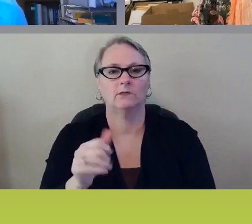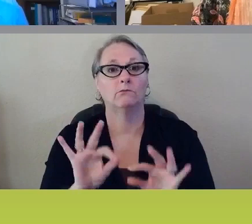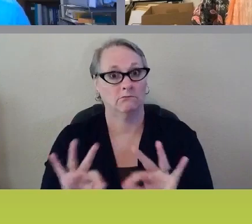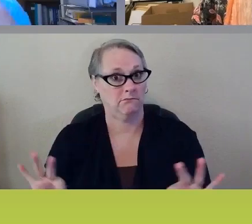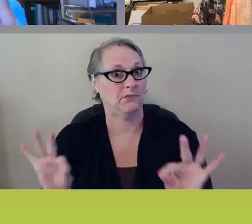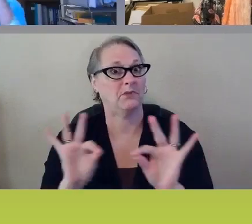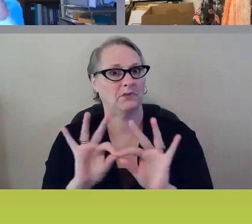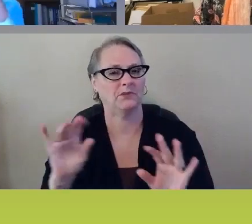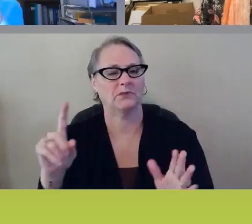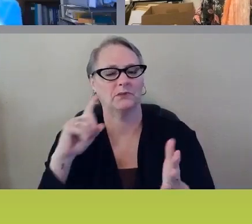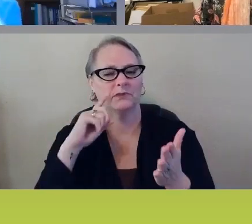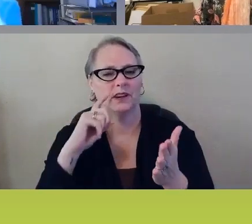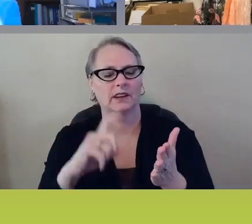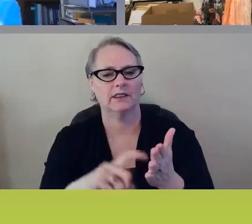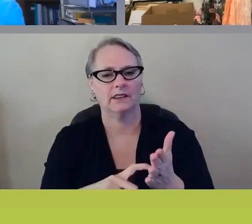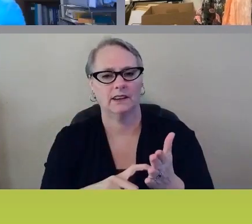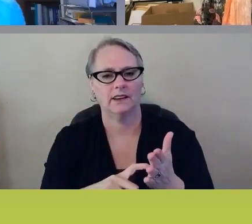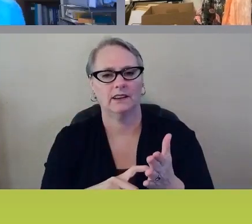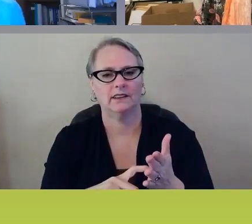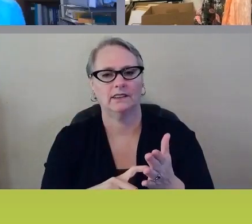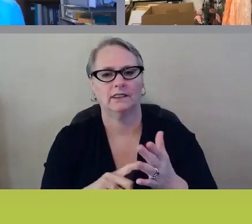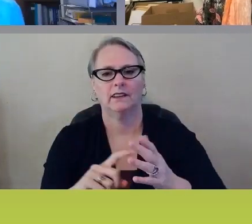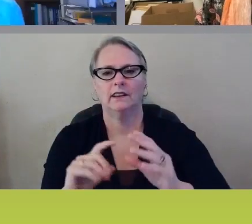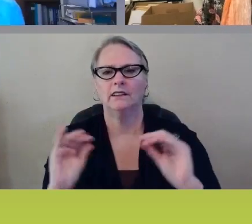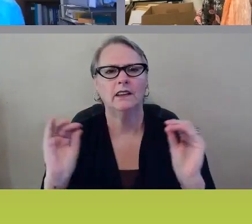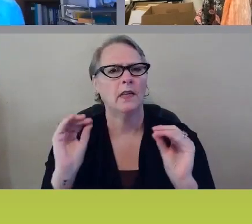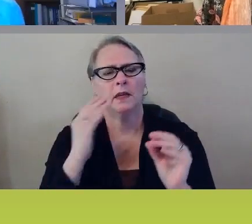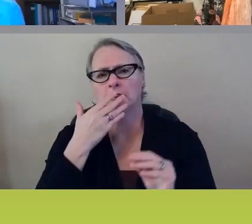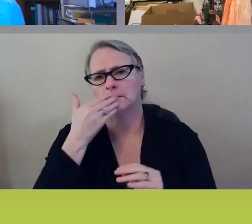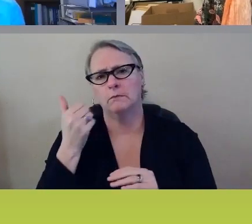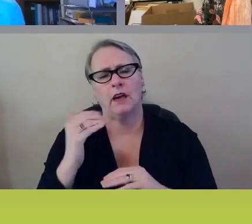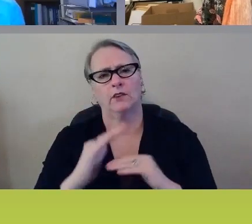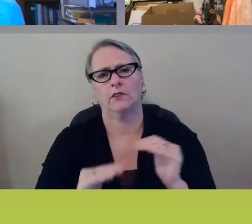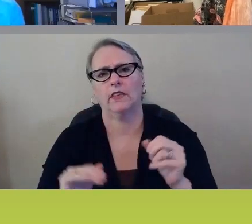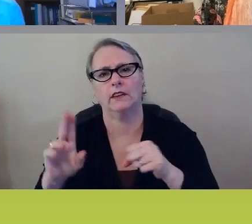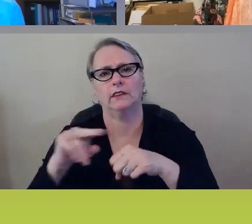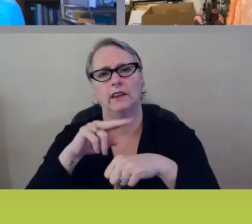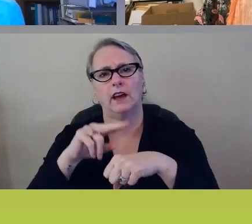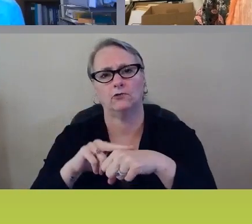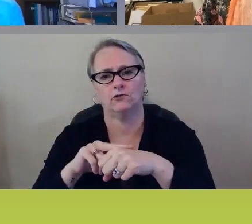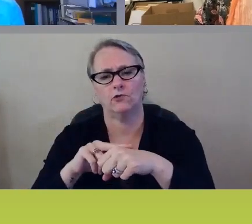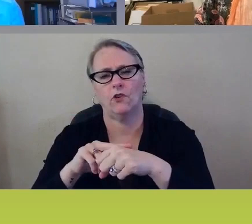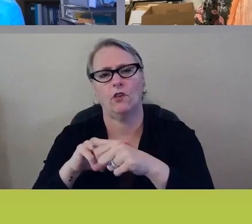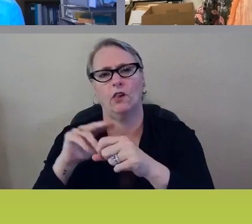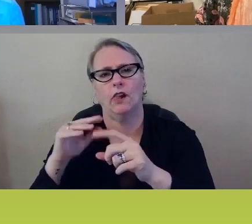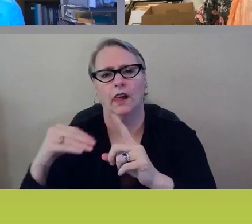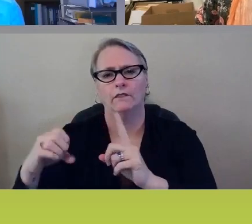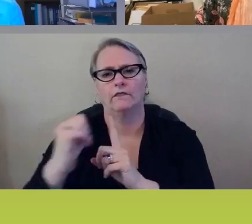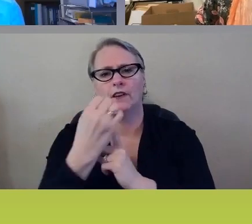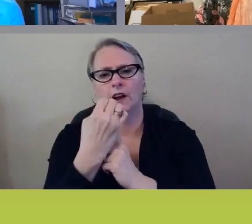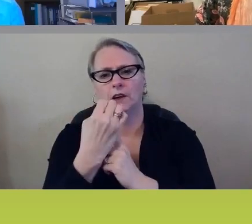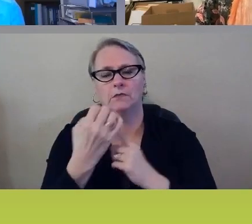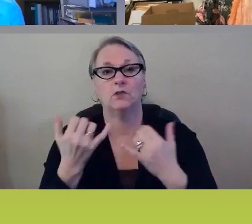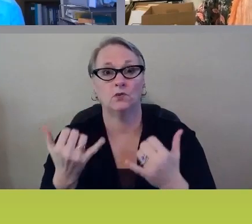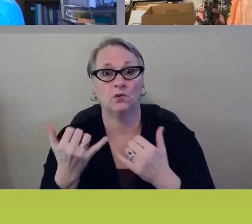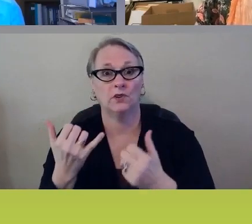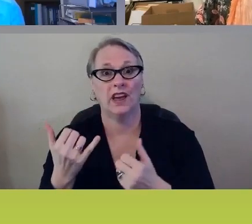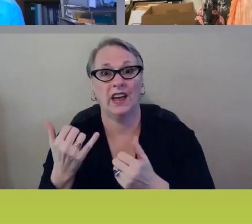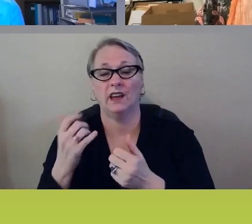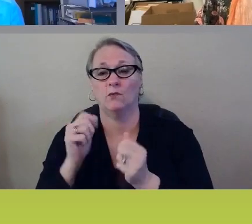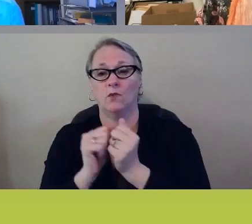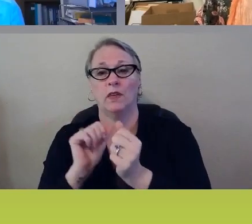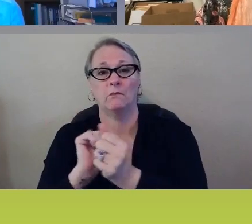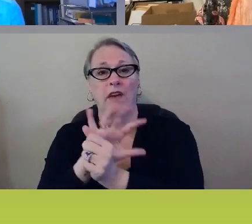recognize. And nothing better than the natural environment. And today, with the pandemic, the natural environment is our salvation, is where